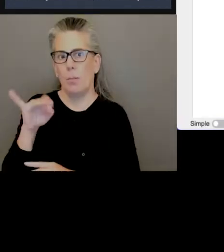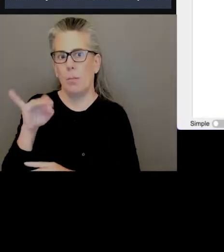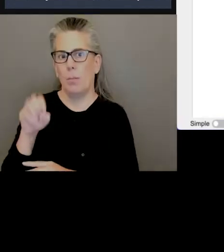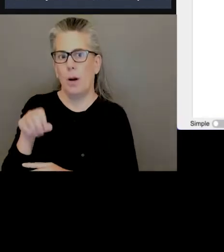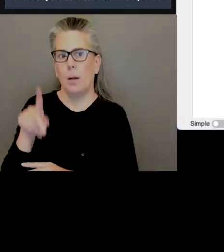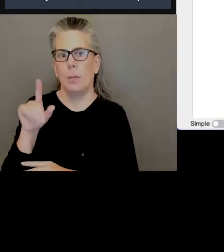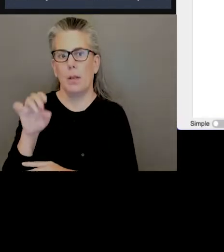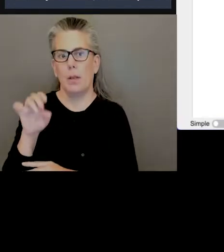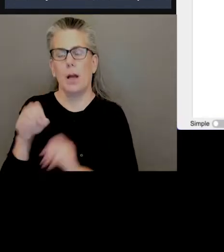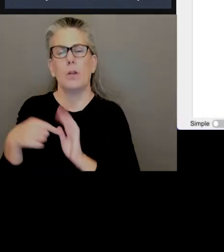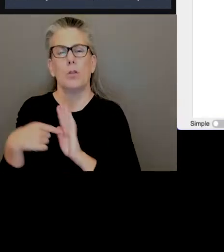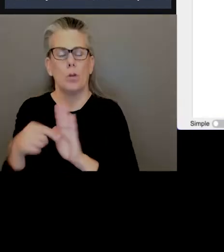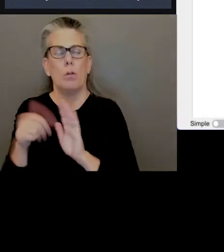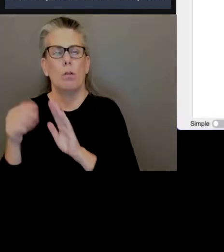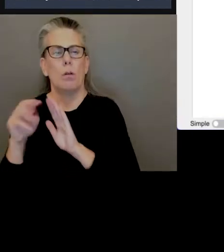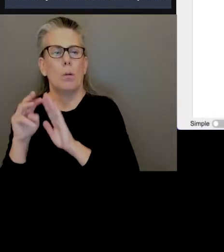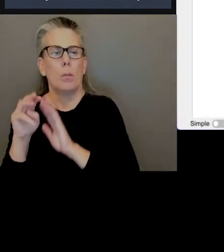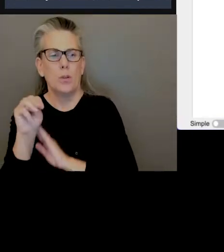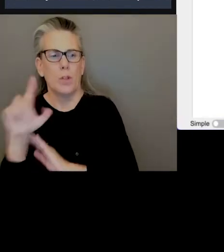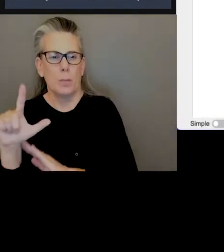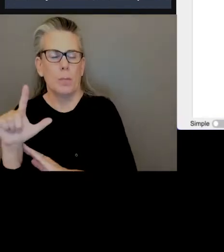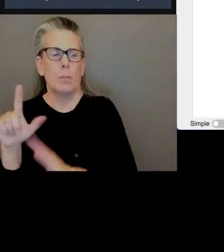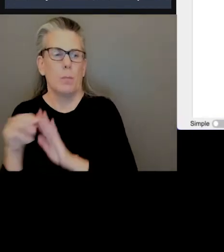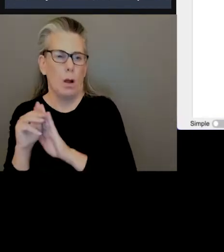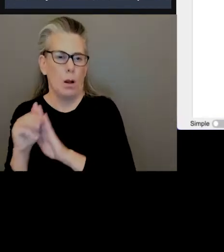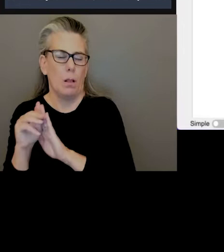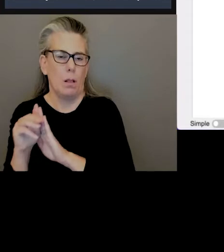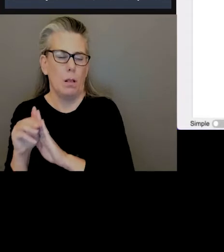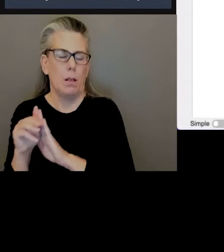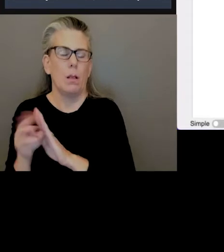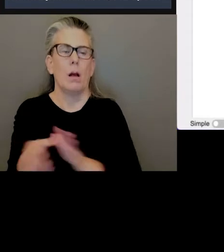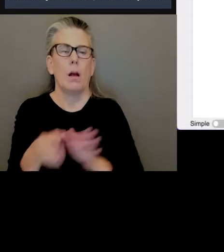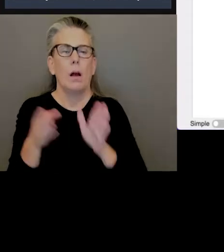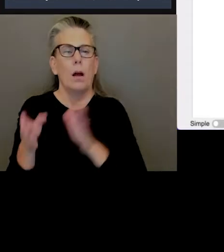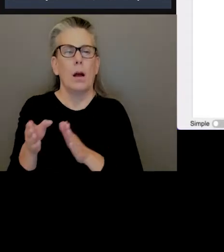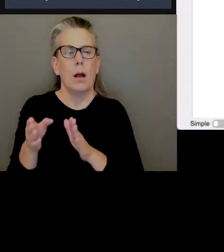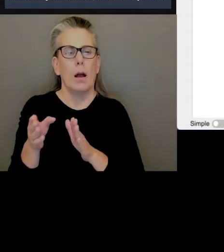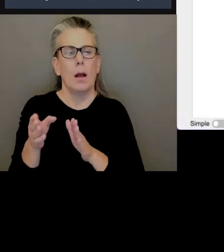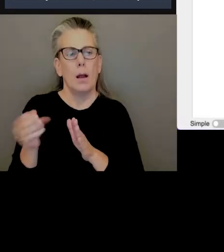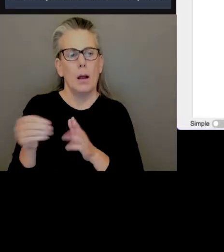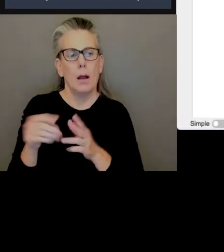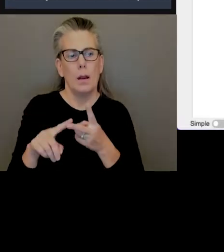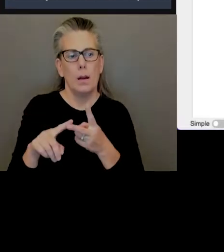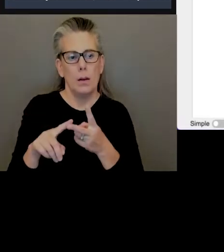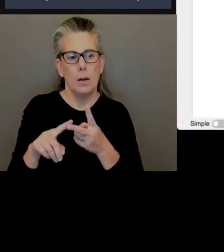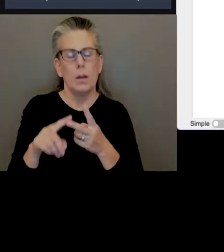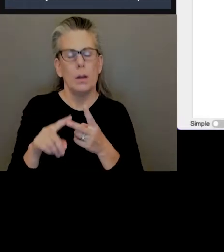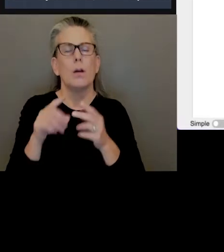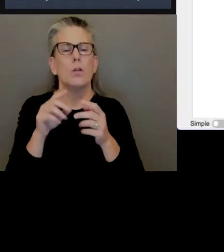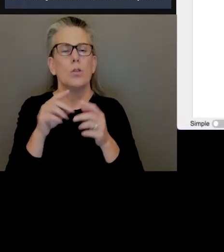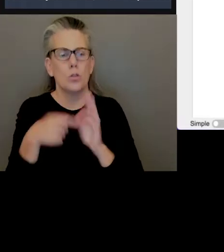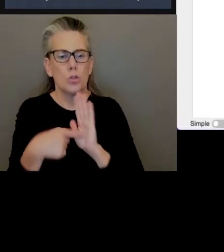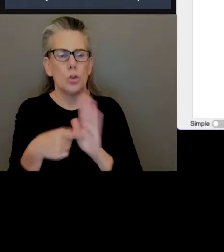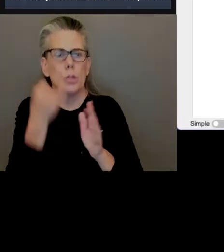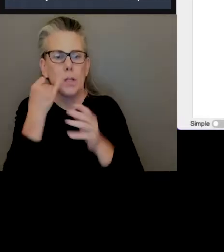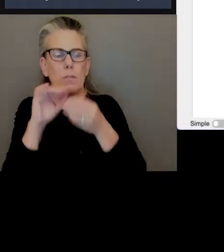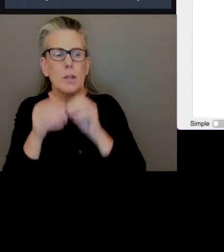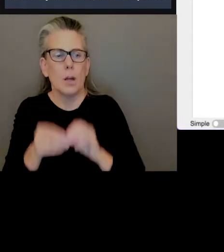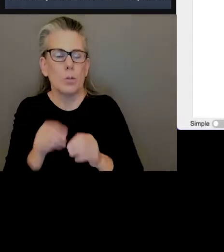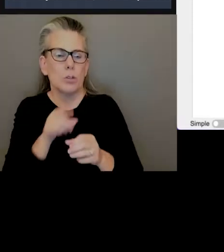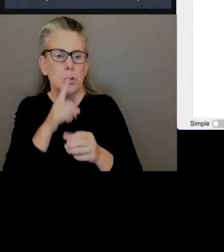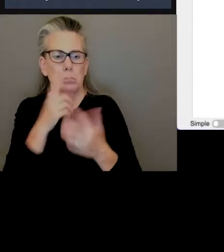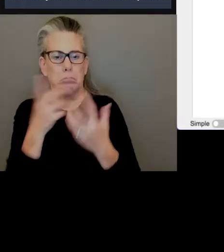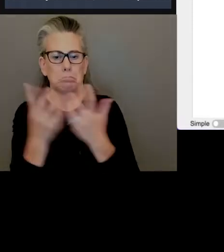gradually it trains the model some more until the model evaluation metrics are good enough. Now we'll use